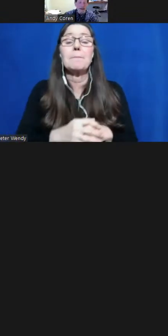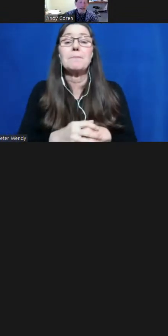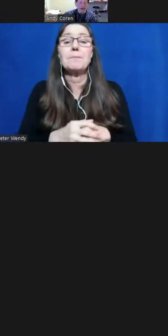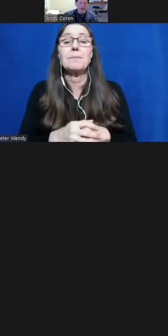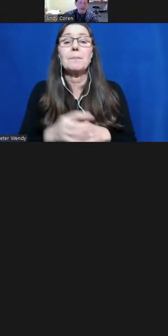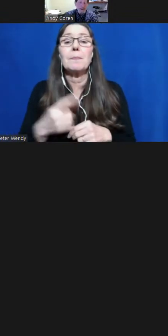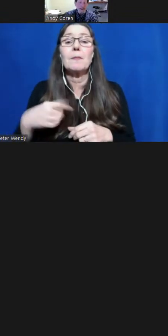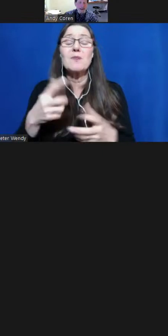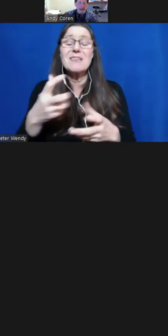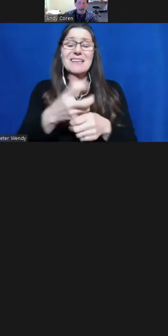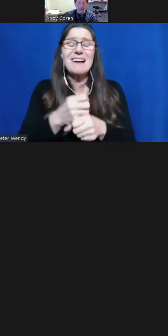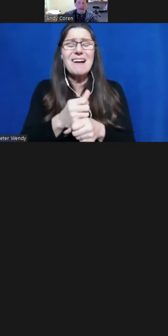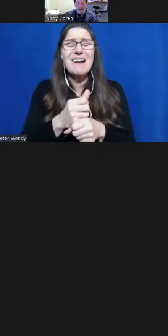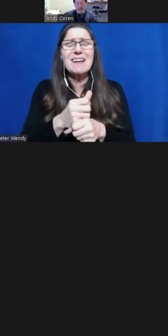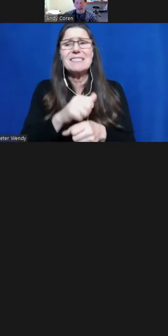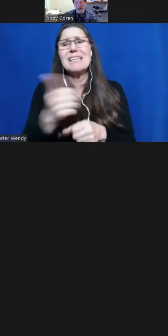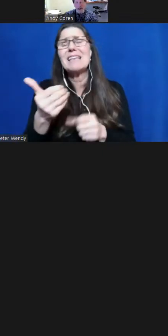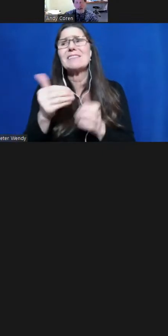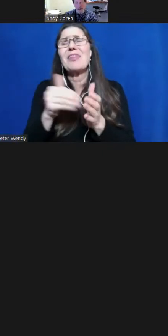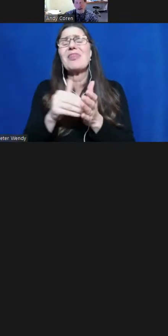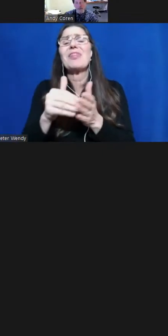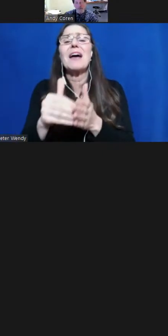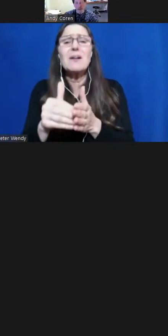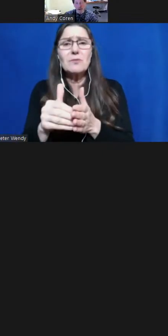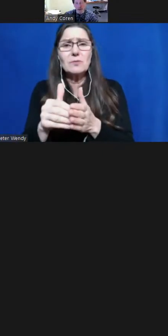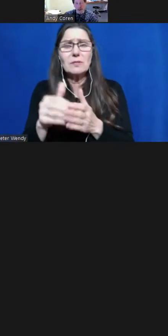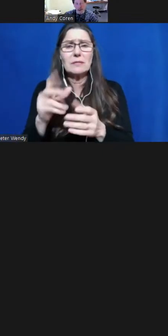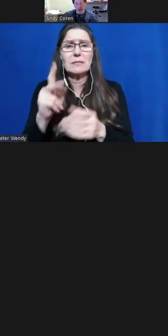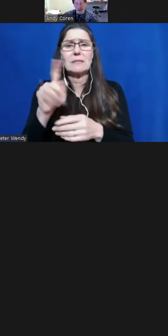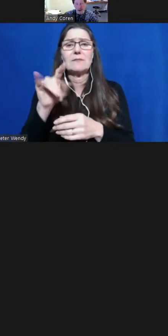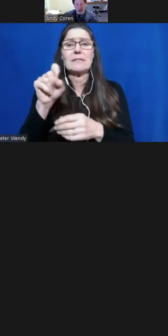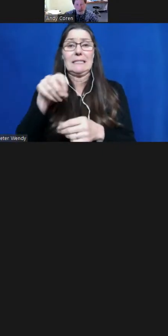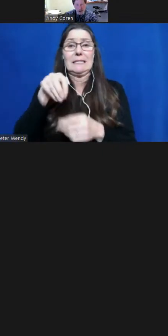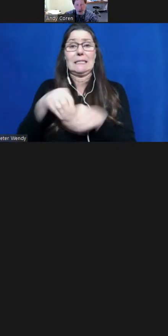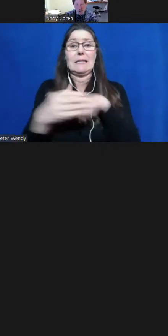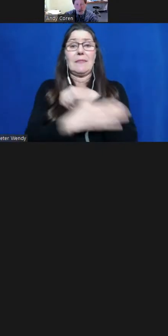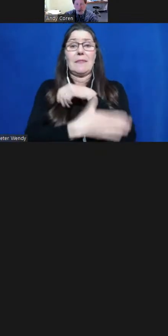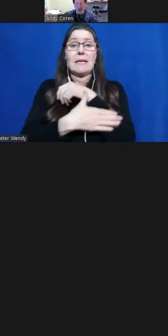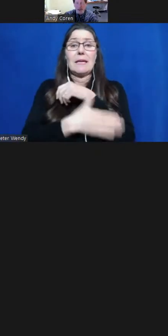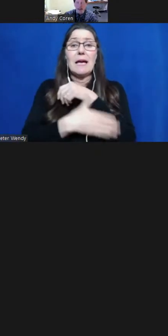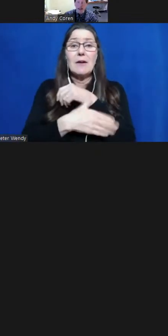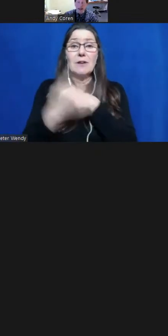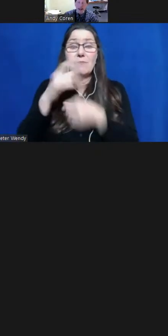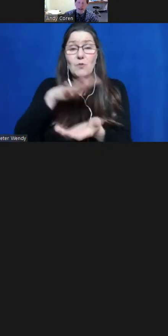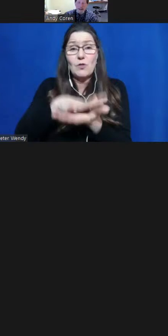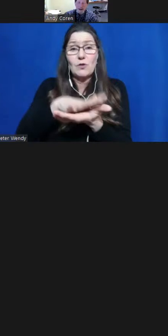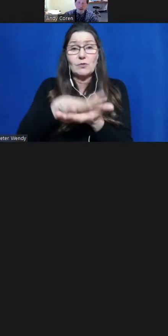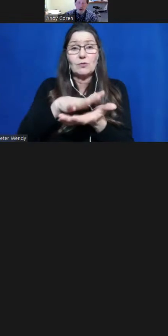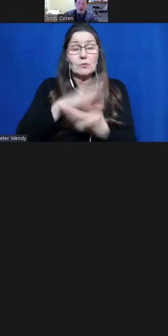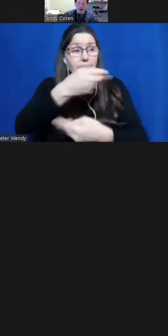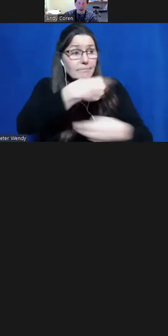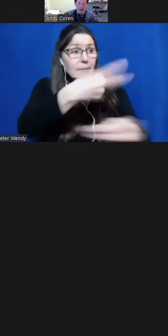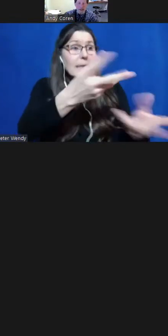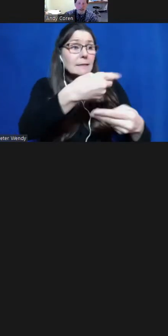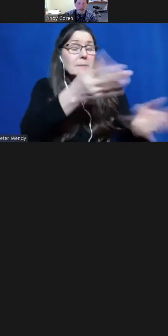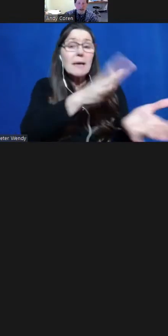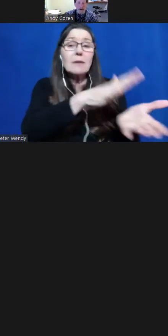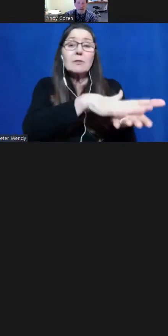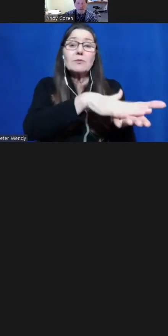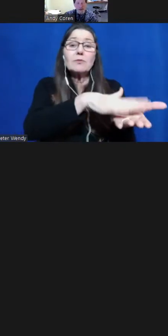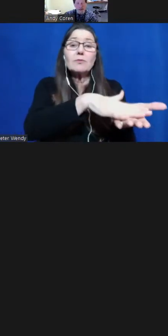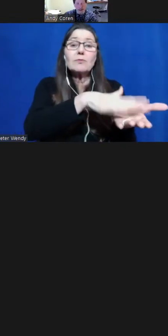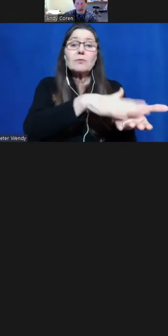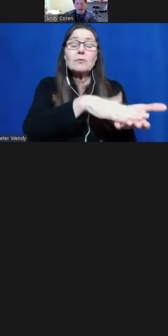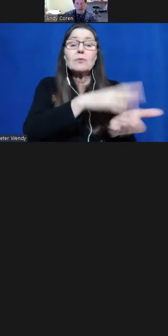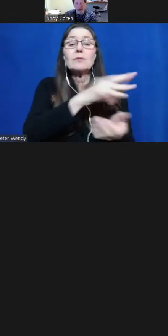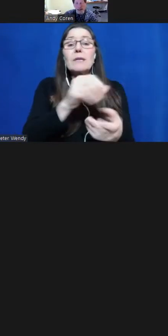of thousands of them into the county for the children in schools, and we also got them through the